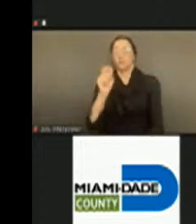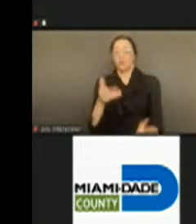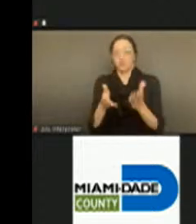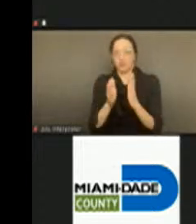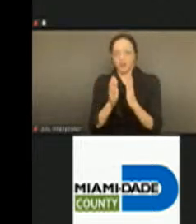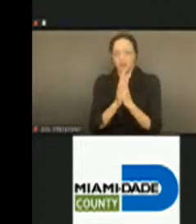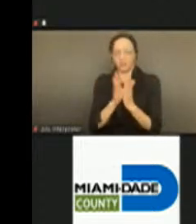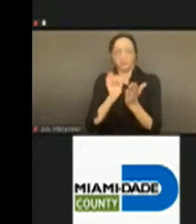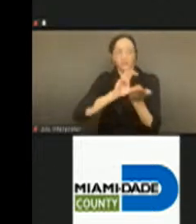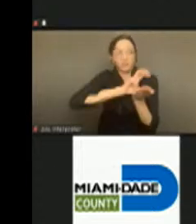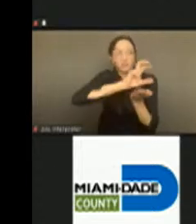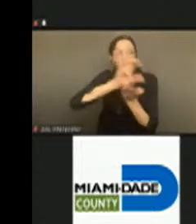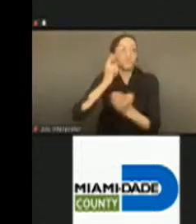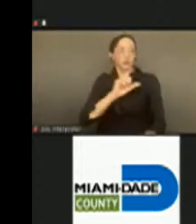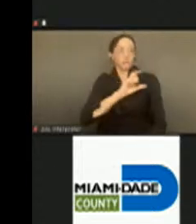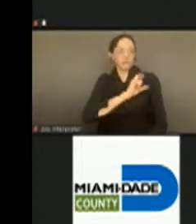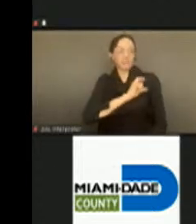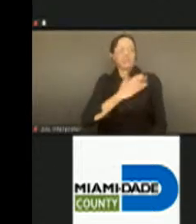so much.